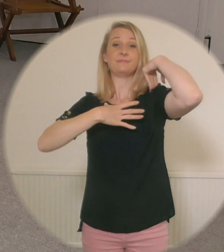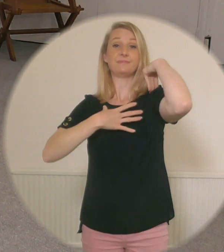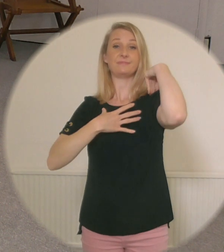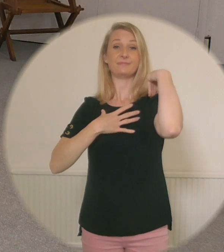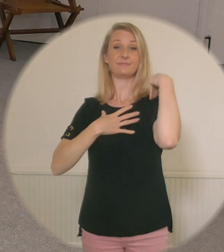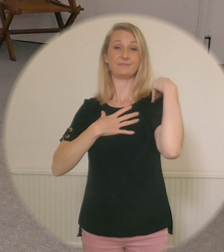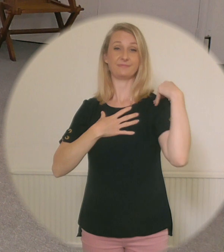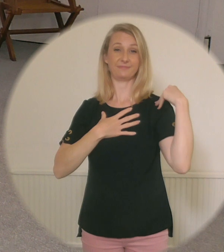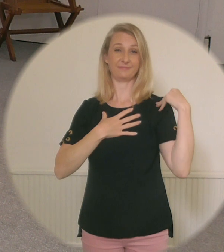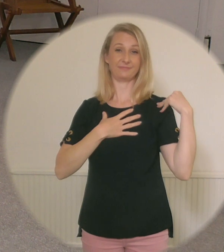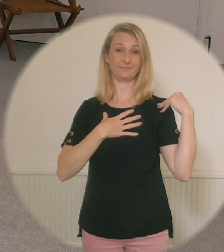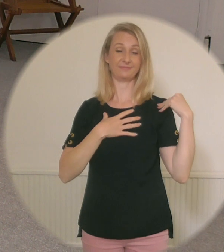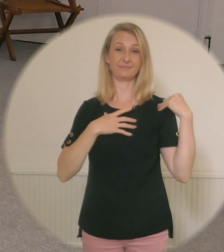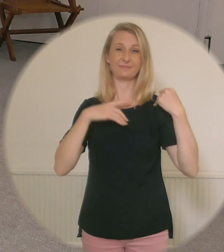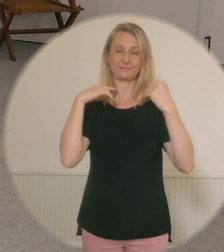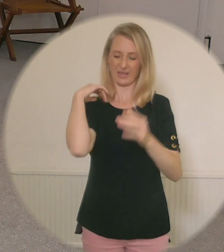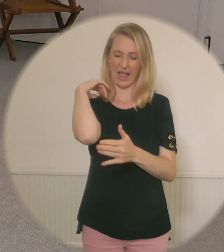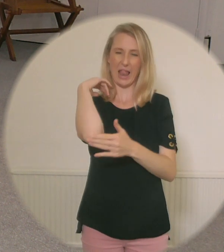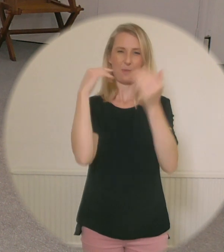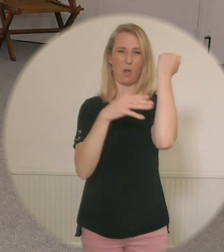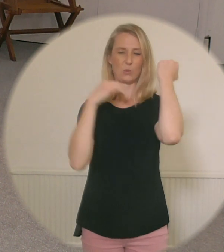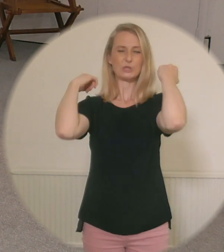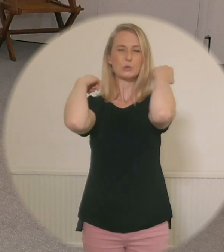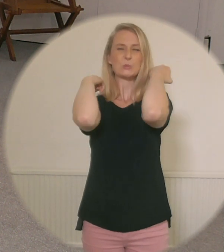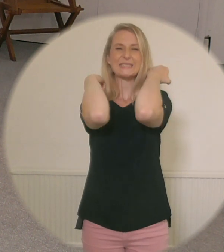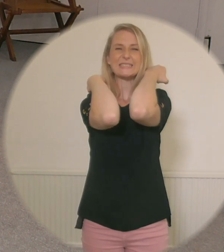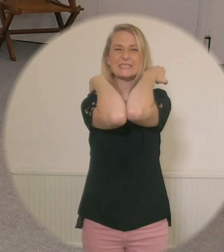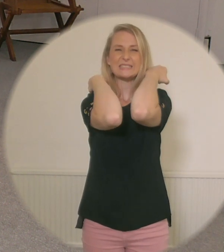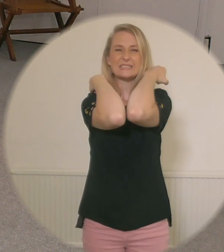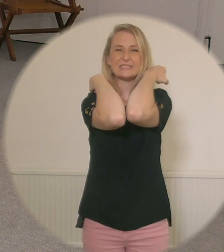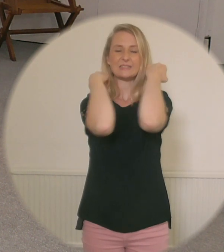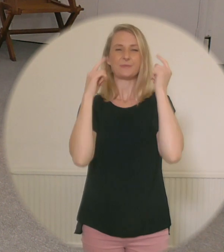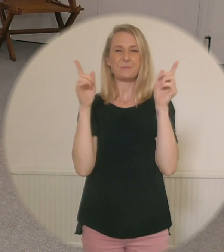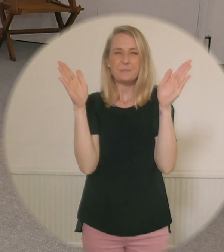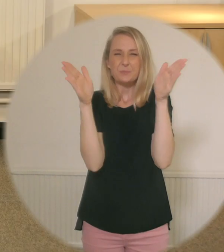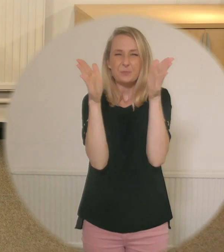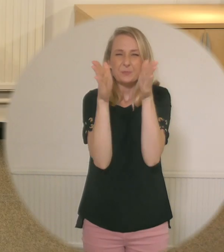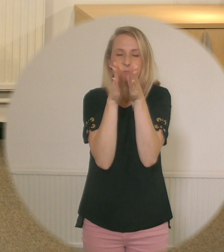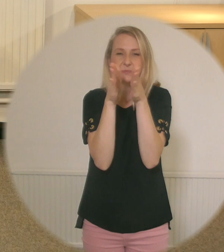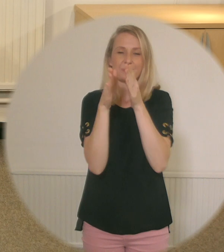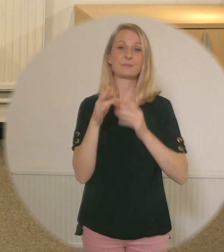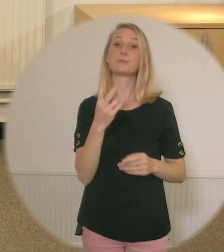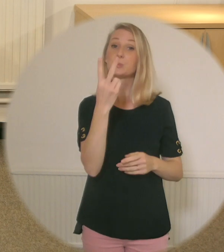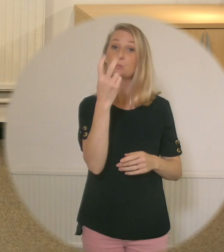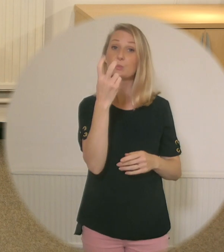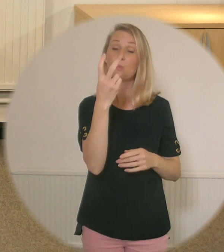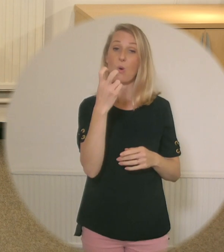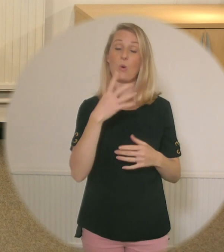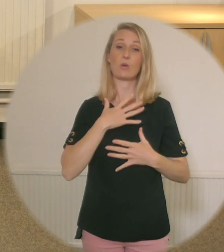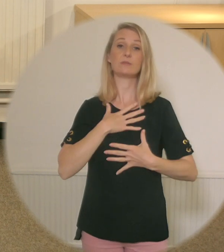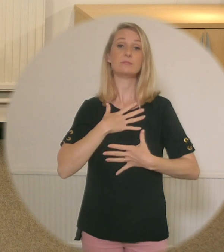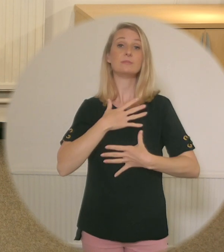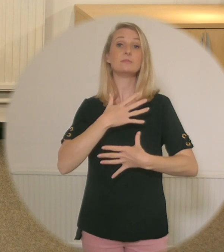Exhale, squeeze the elbows together and down. 2 more times. Inhale.